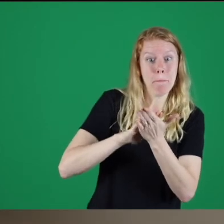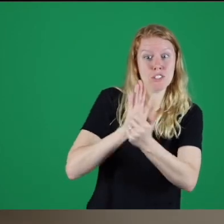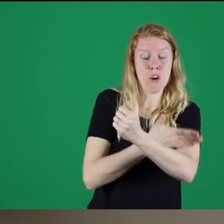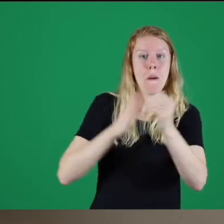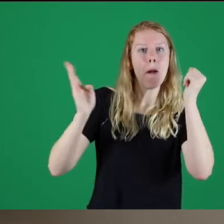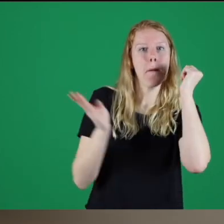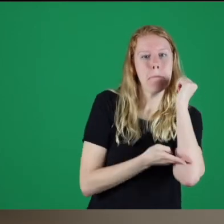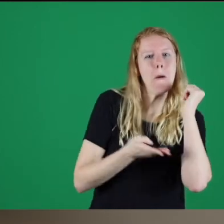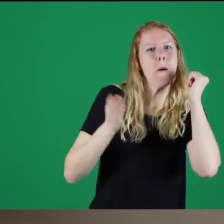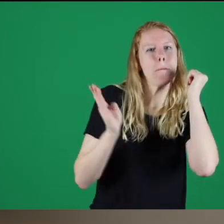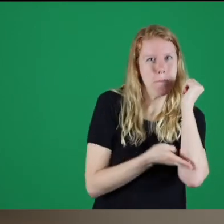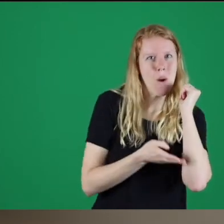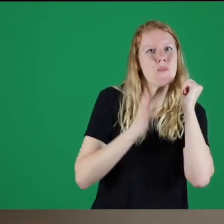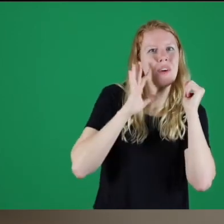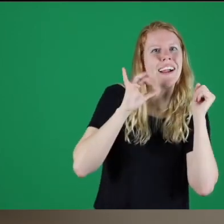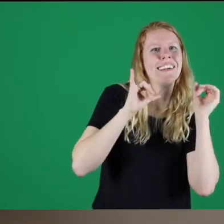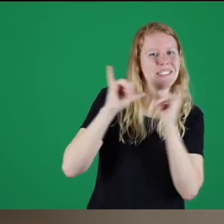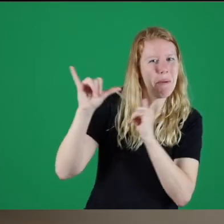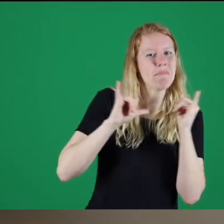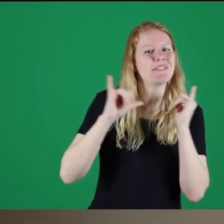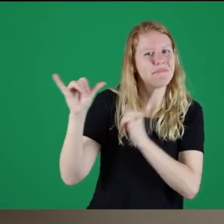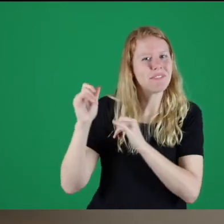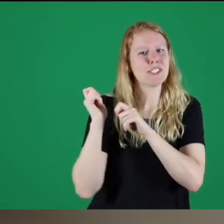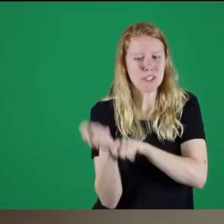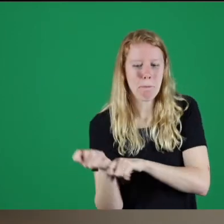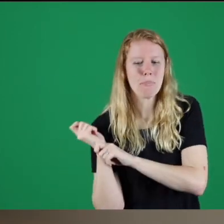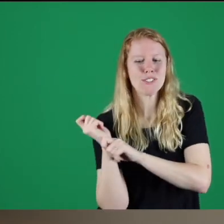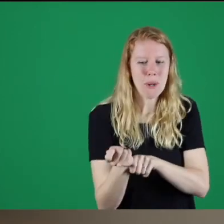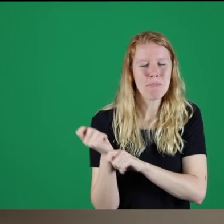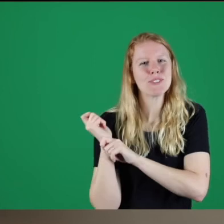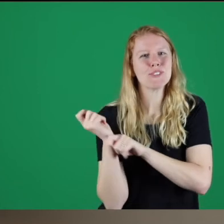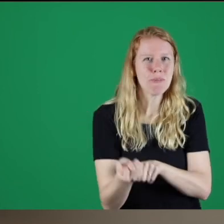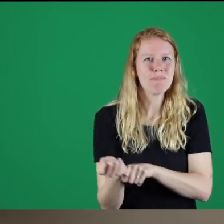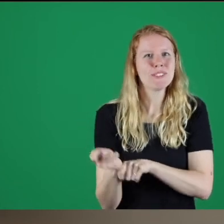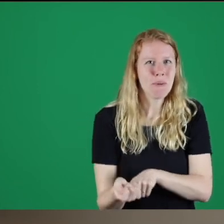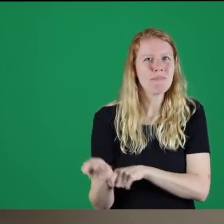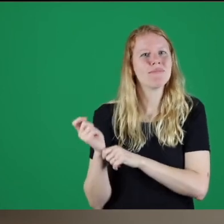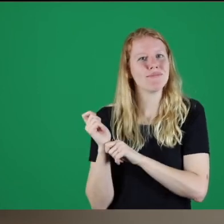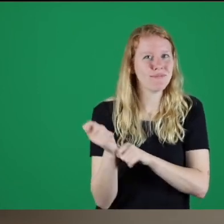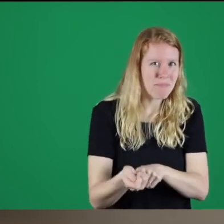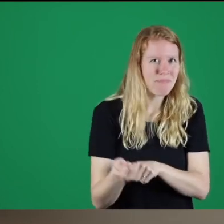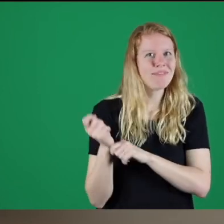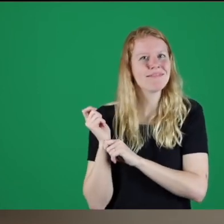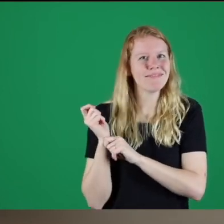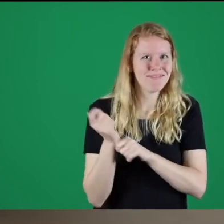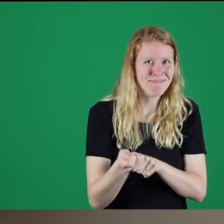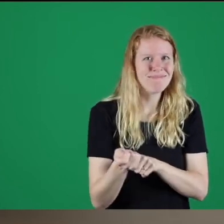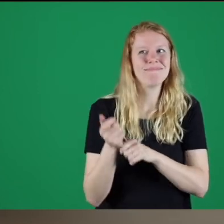Tige, tige, bala konen en fin kagalamanjang. Kajugan go, bala konen en fin kagalamanjang. Tige,